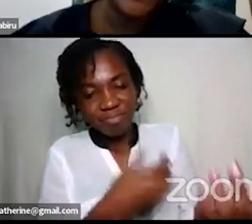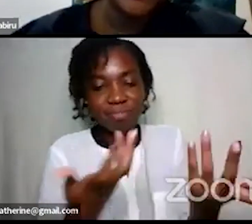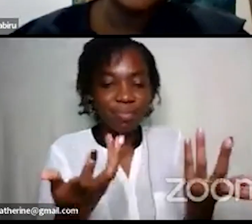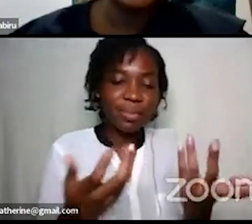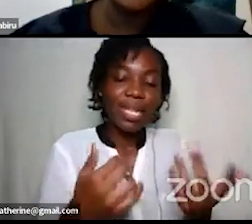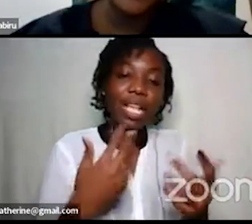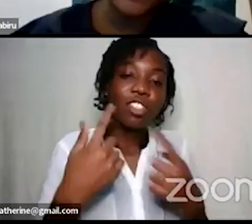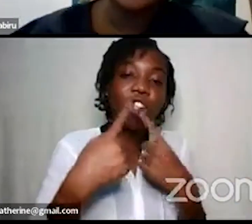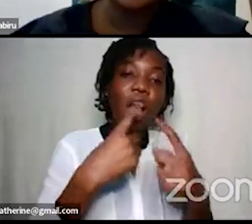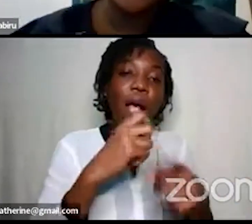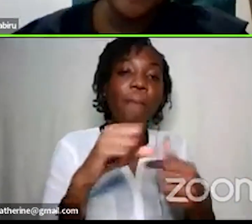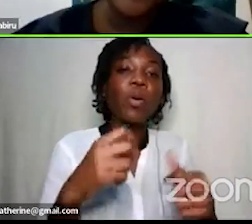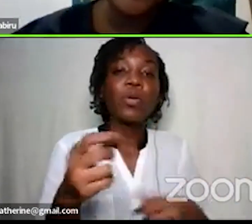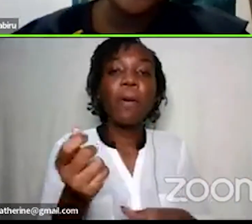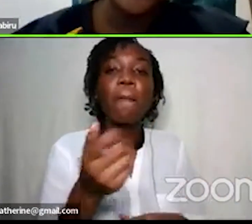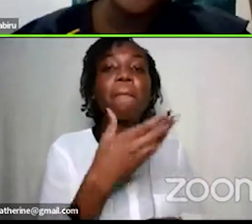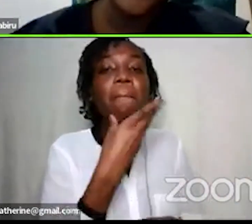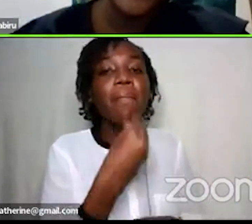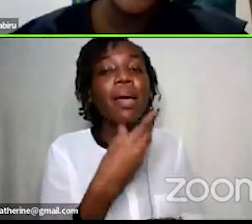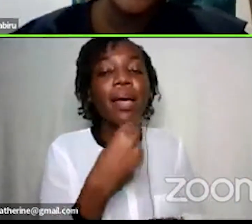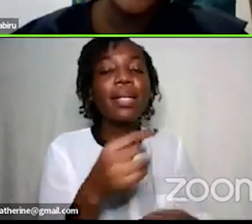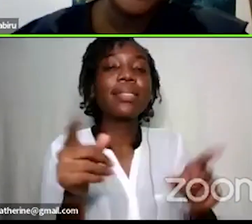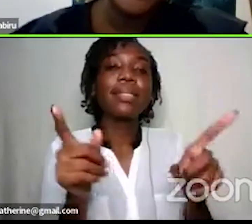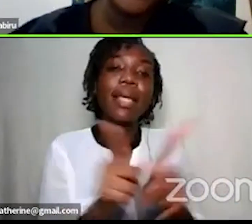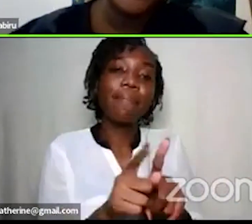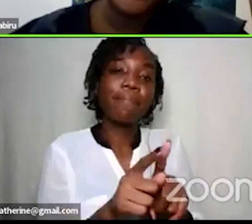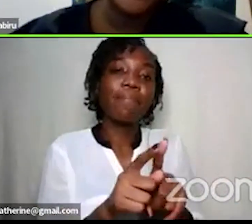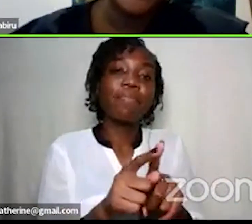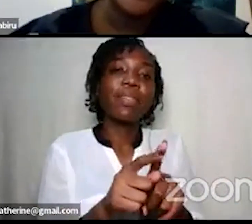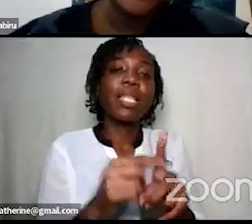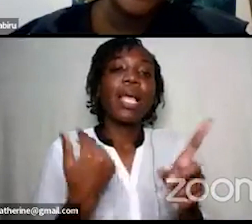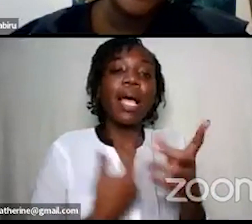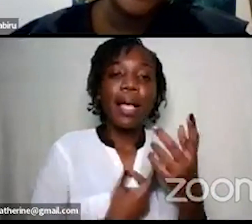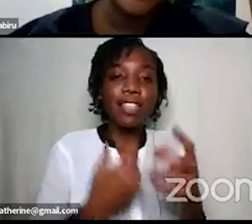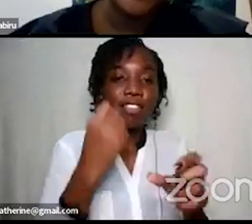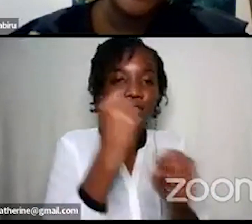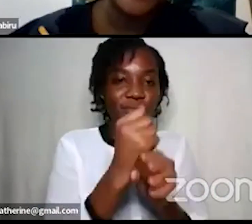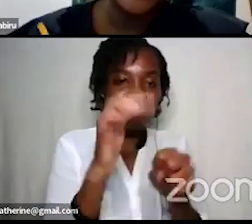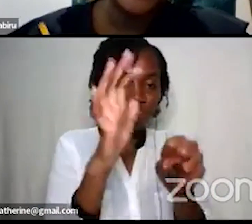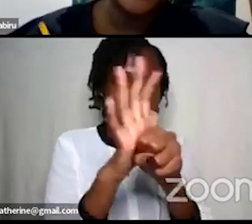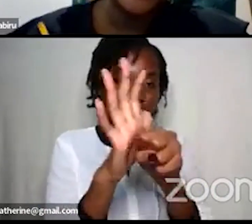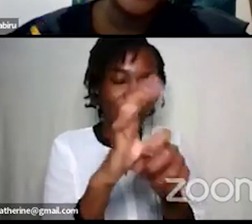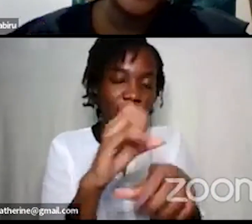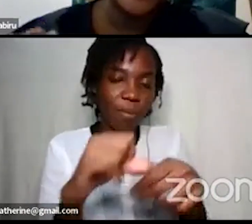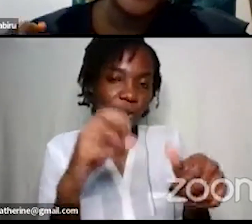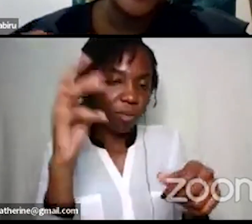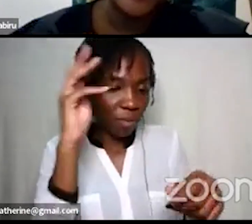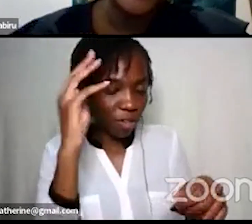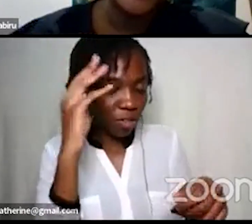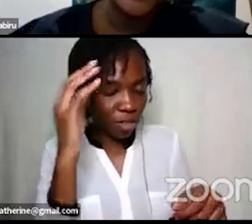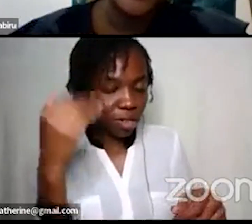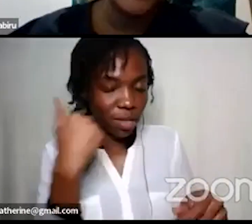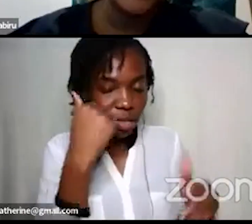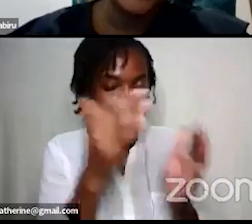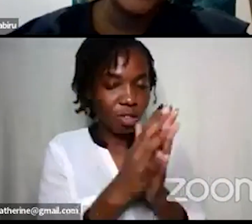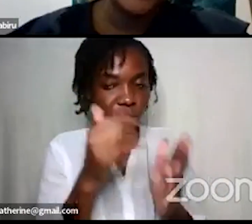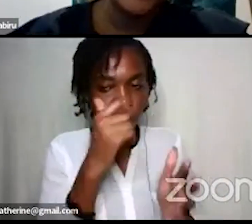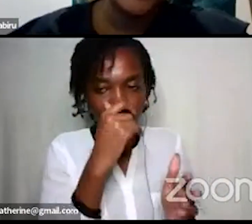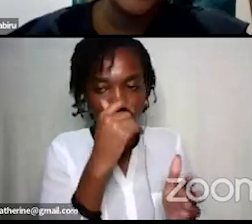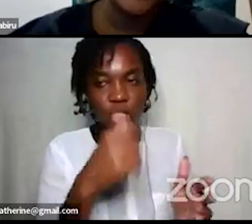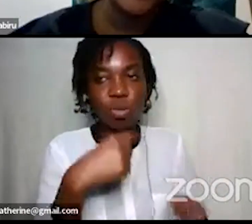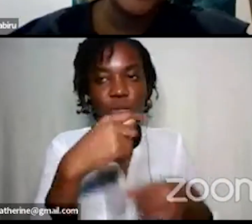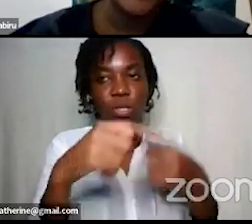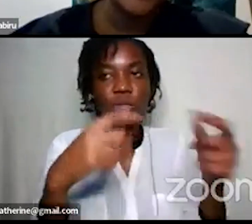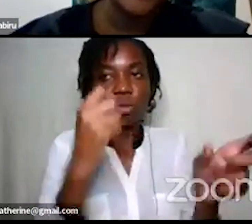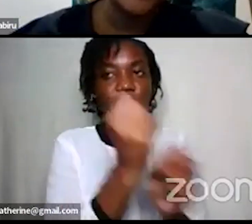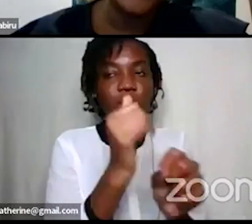men, man up, we have done quite a lot on mental illnesses, and we wish to continue doing so. So please, in case you have